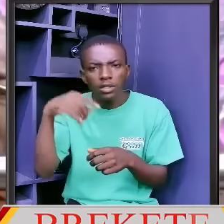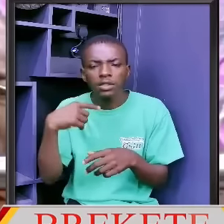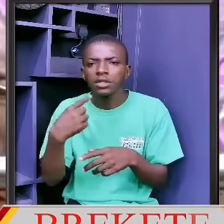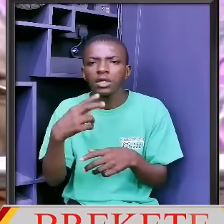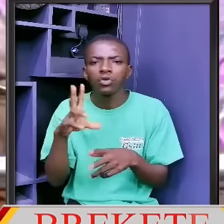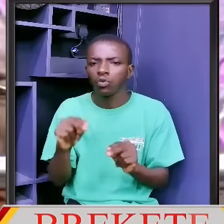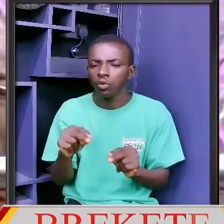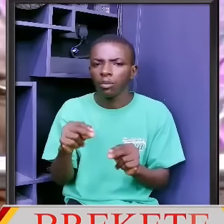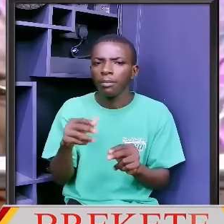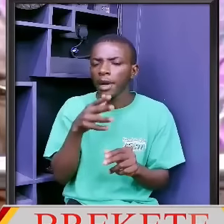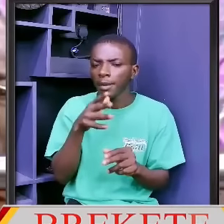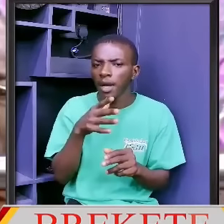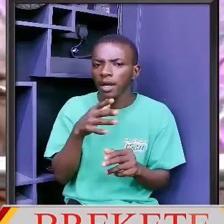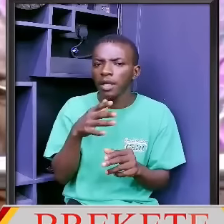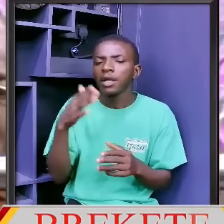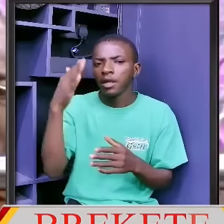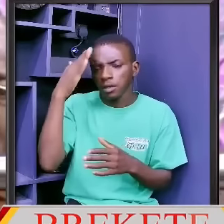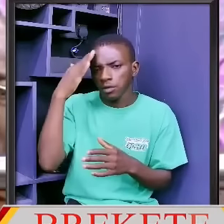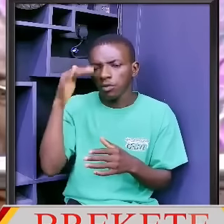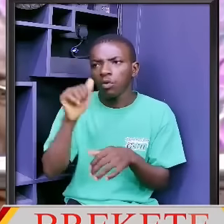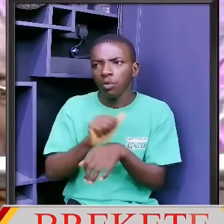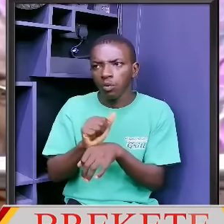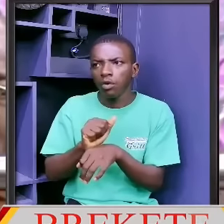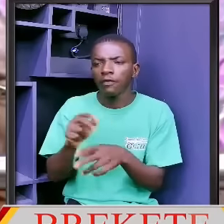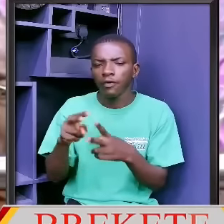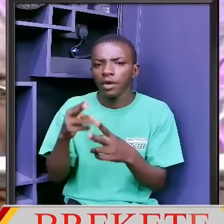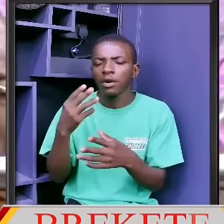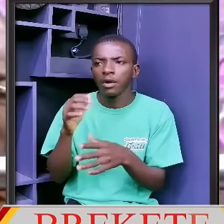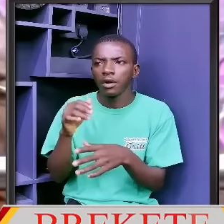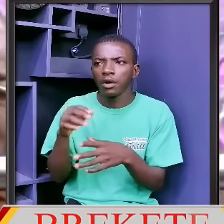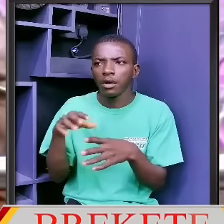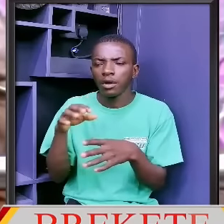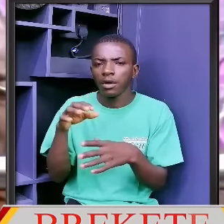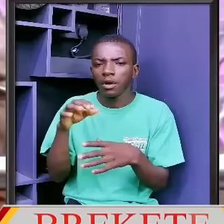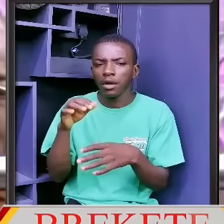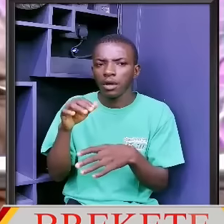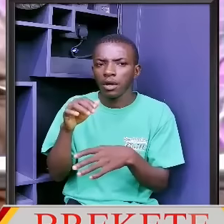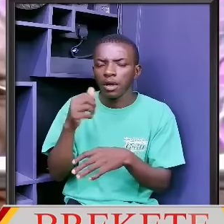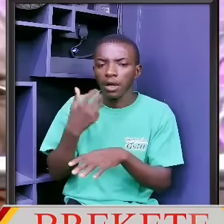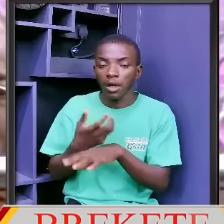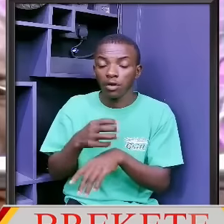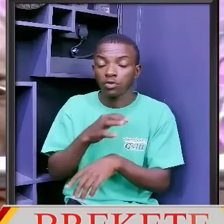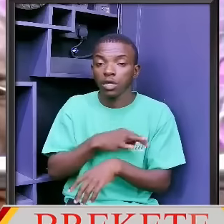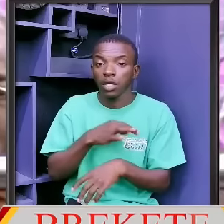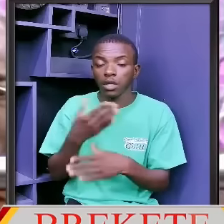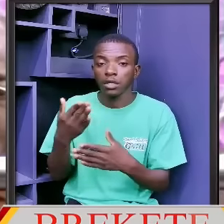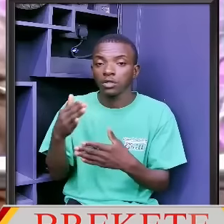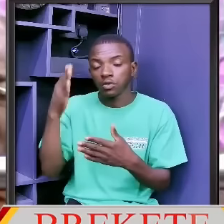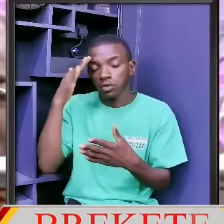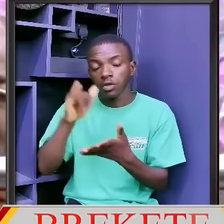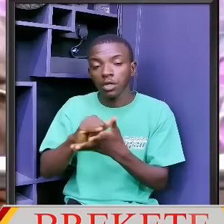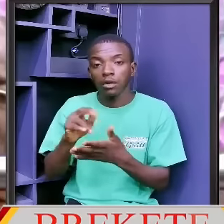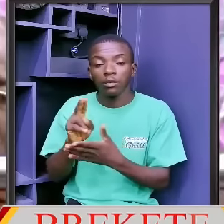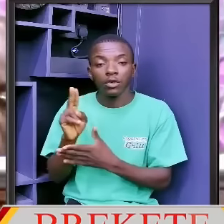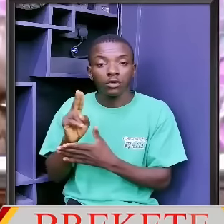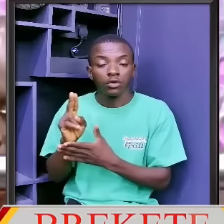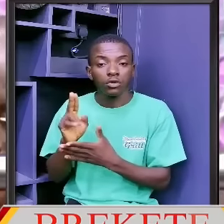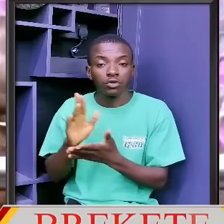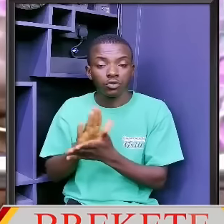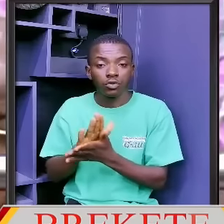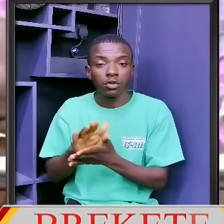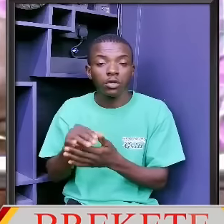no, mama, you know that I work very hard to end this thing. Mm-hmm. And you know now I'm in school. Mm-hmm. And I'm